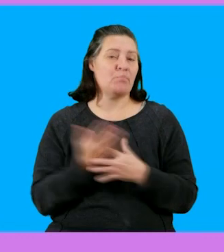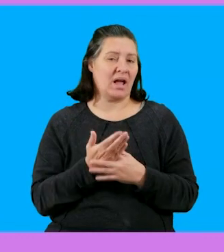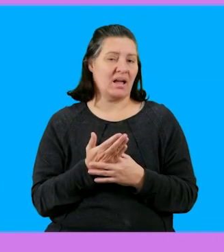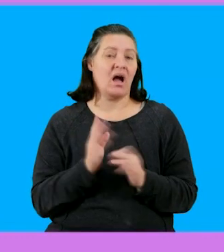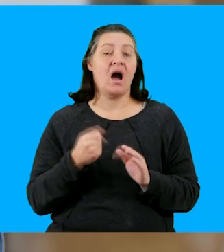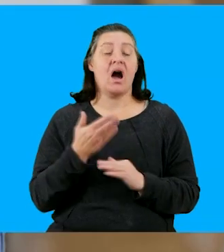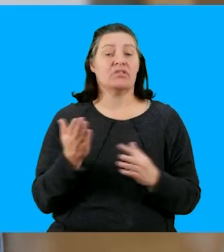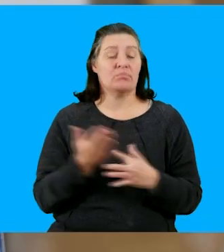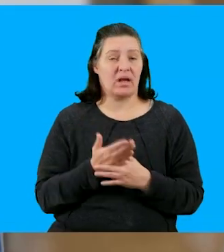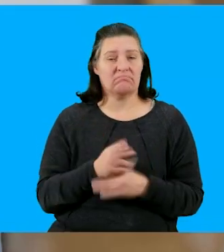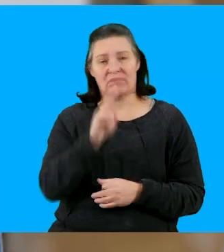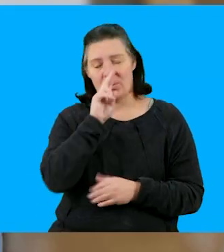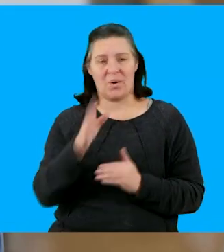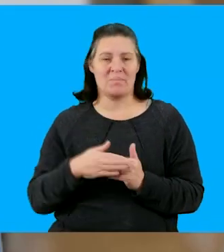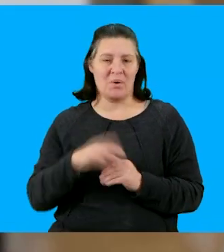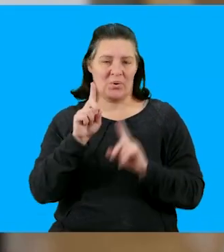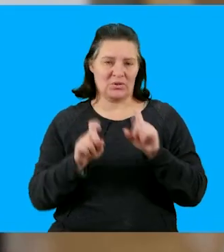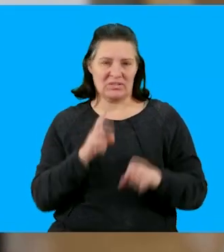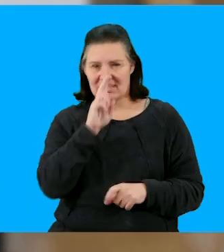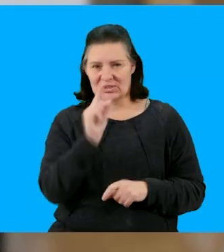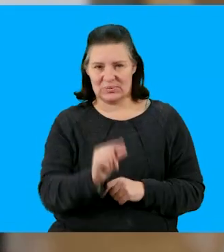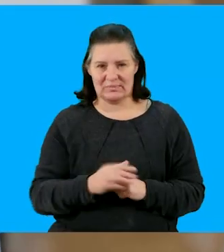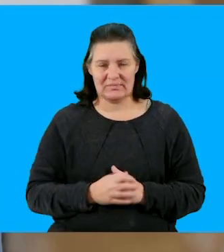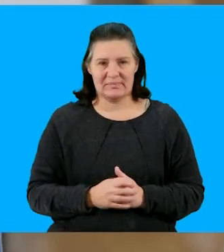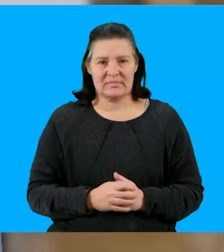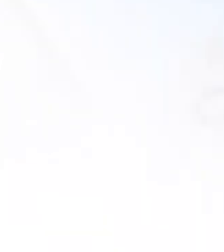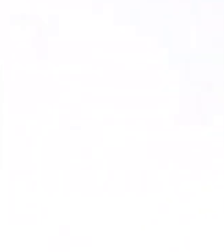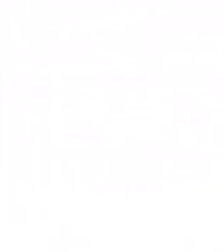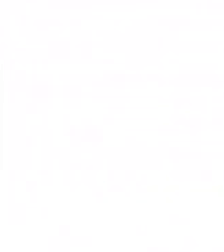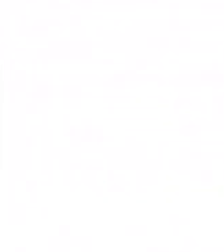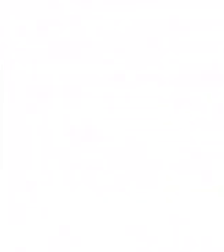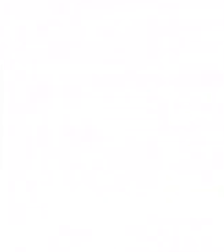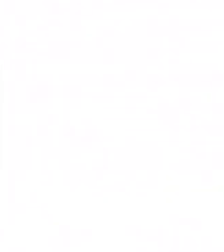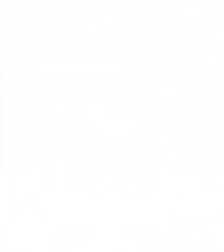us quickly take a short break. After the break, we'll be looking at more questions. See you now.